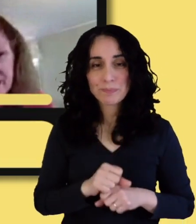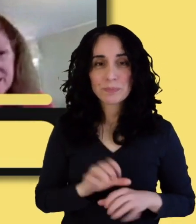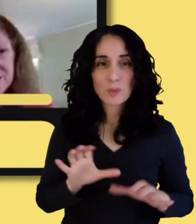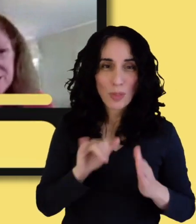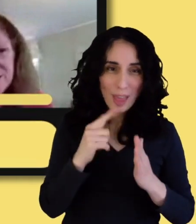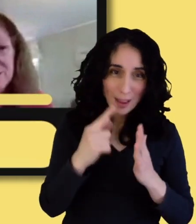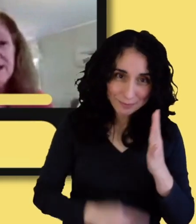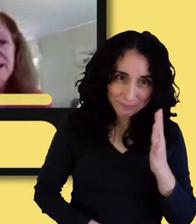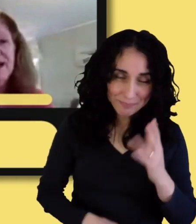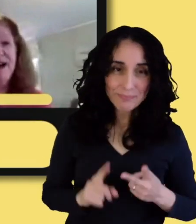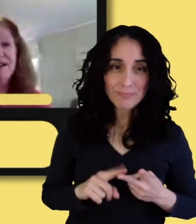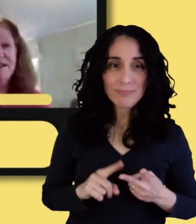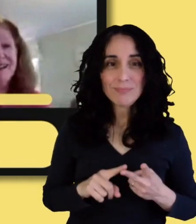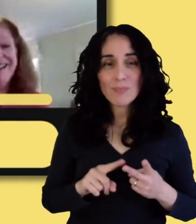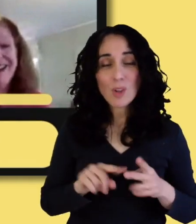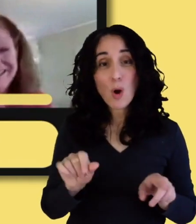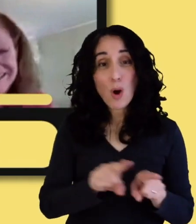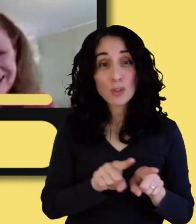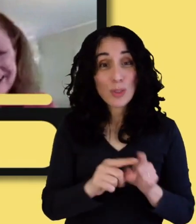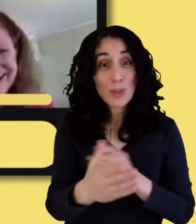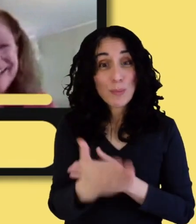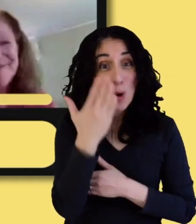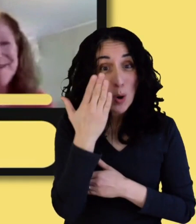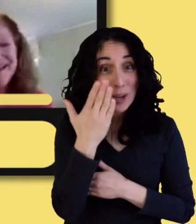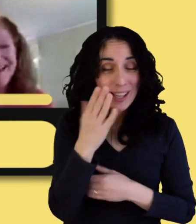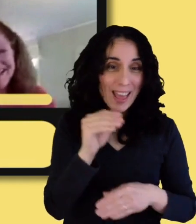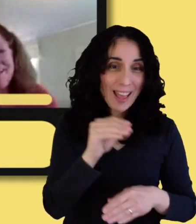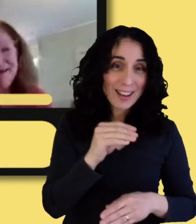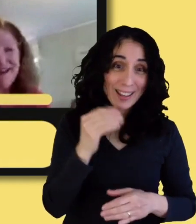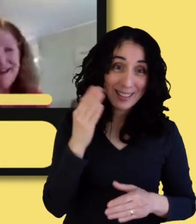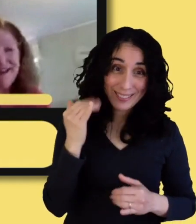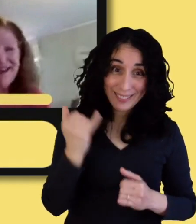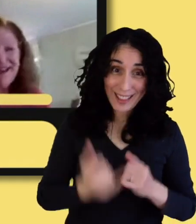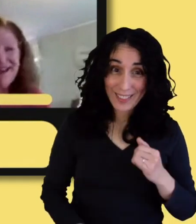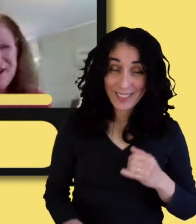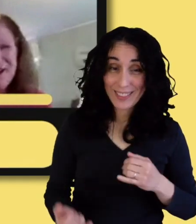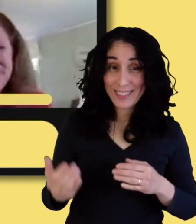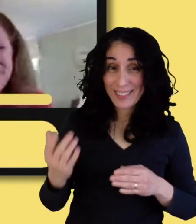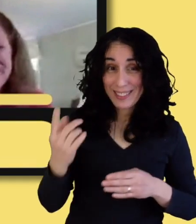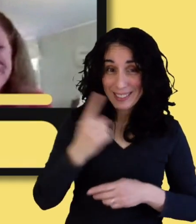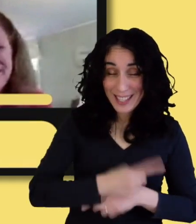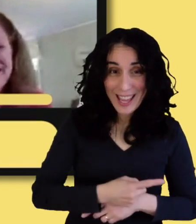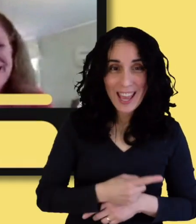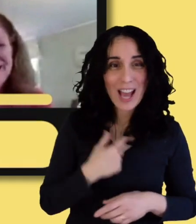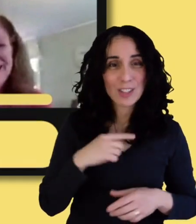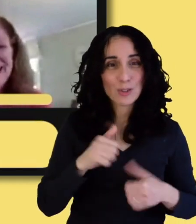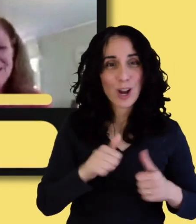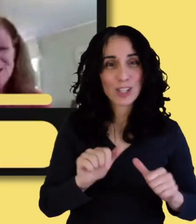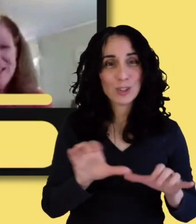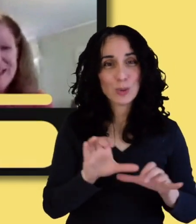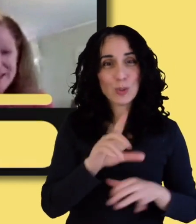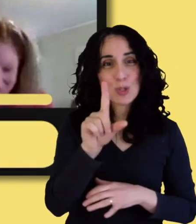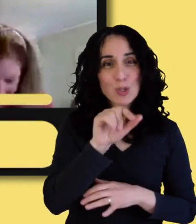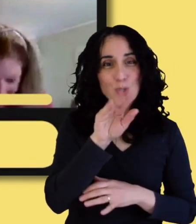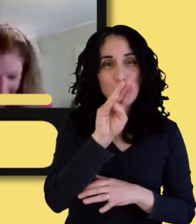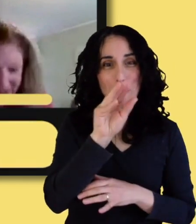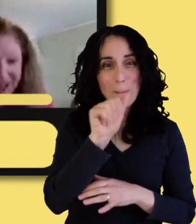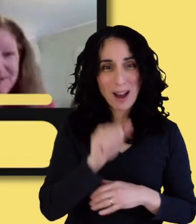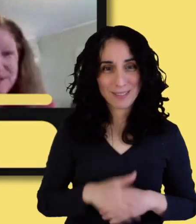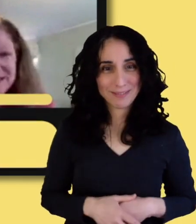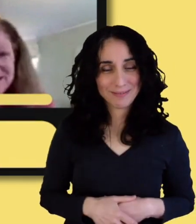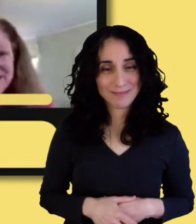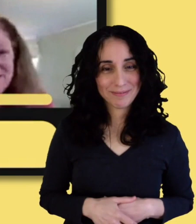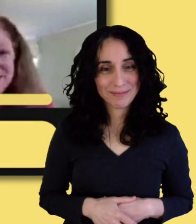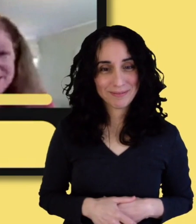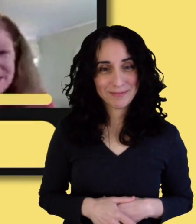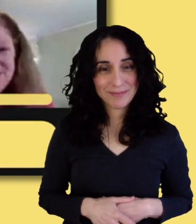morning and Zumba the Love end of the that. day, keeping my exercise going because Have to stay the active. energy. I think